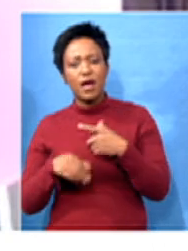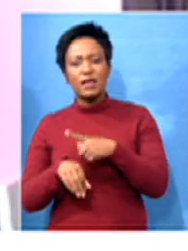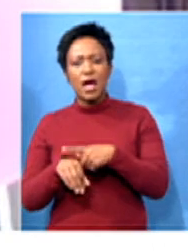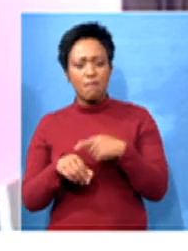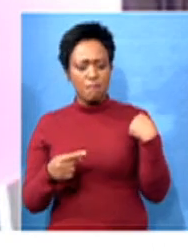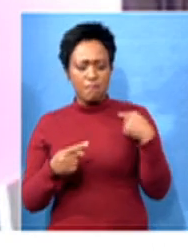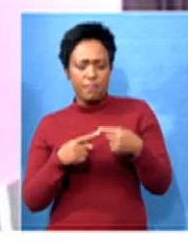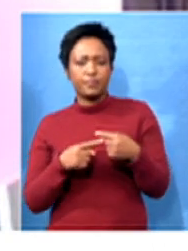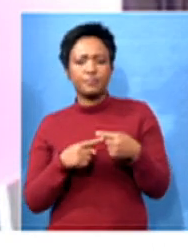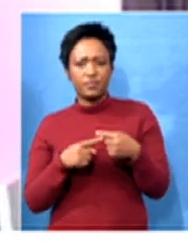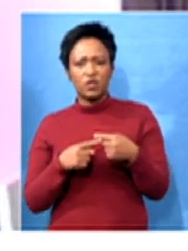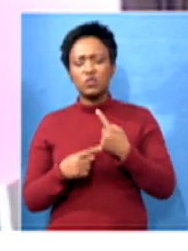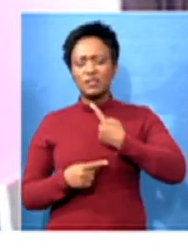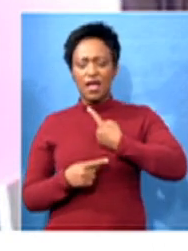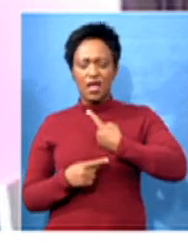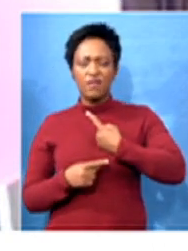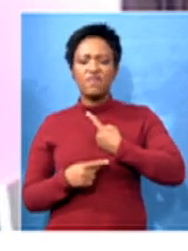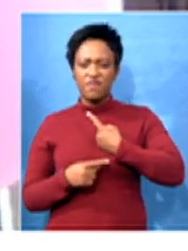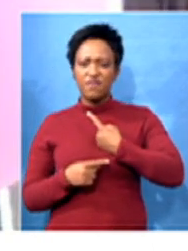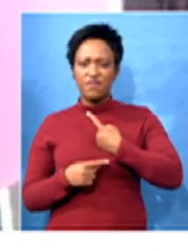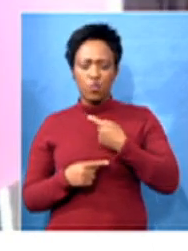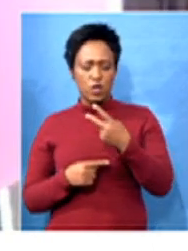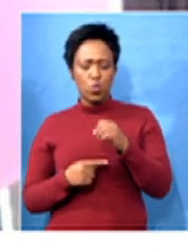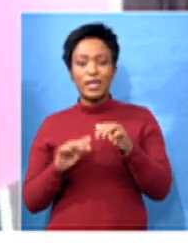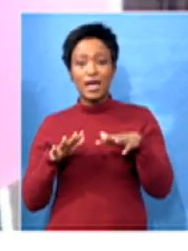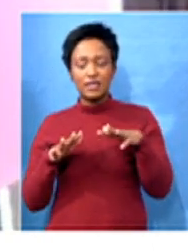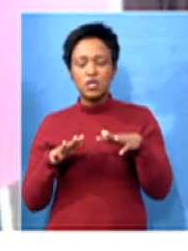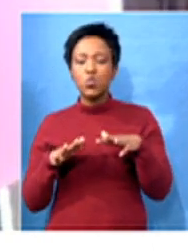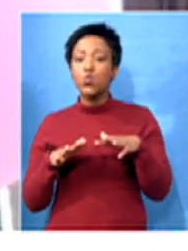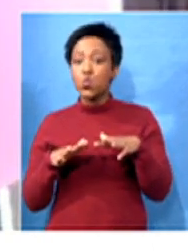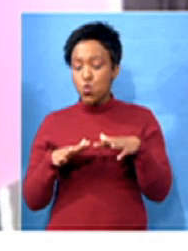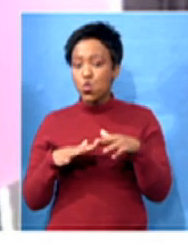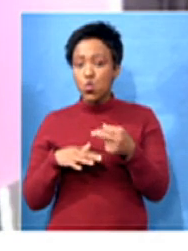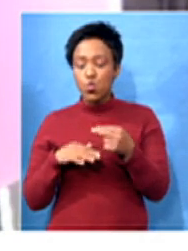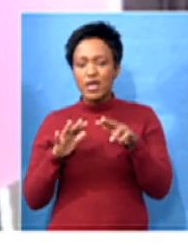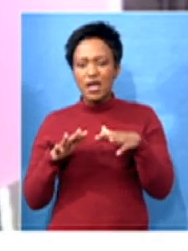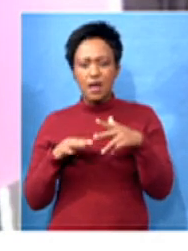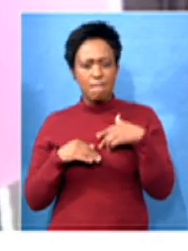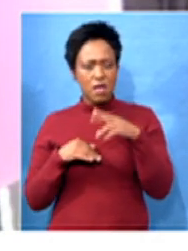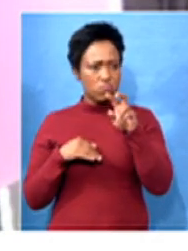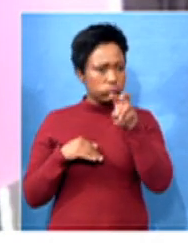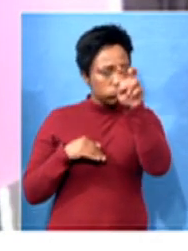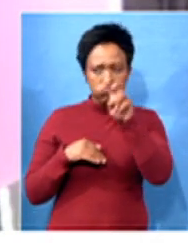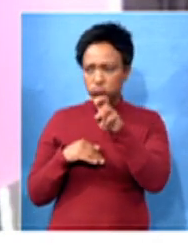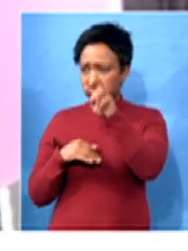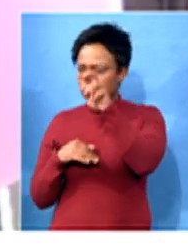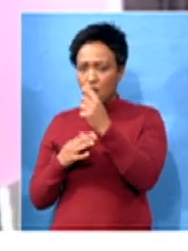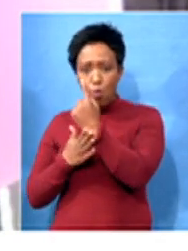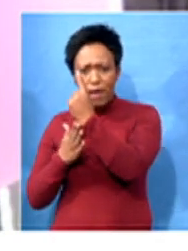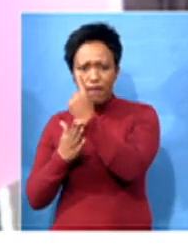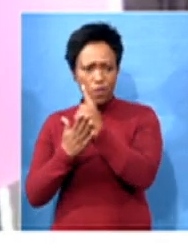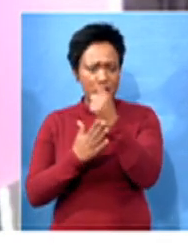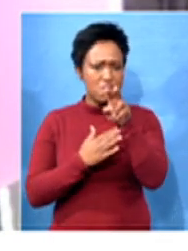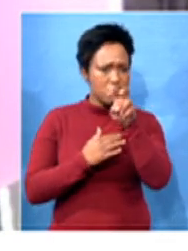had to myself. Like I said, 2019, I was out of the country every single week, you